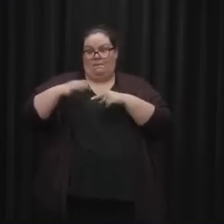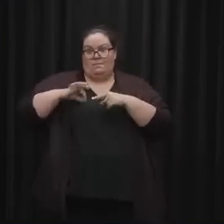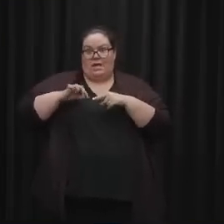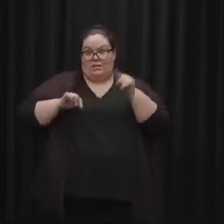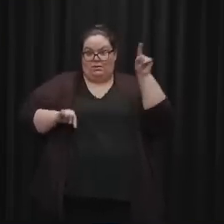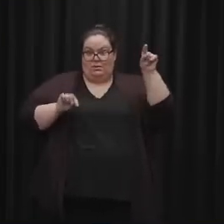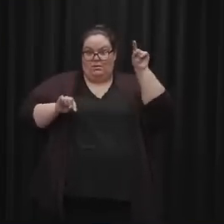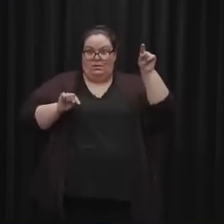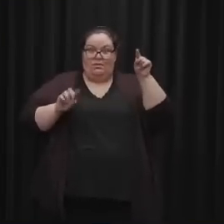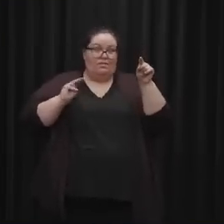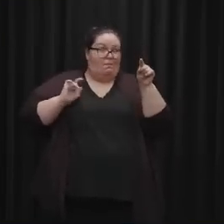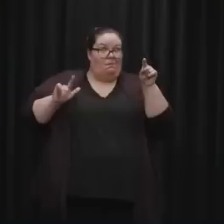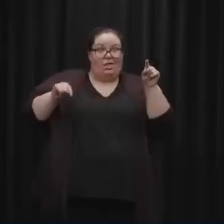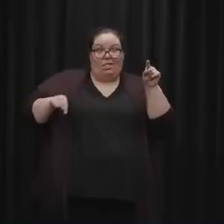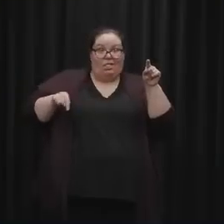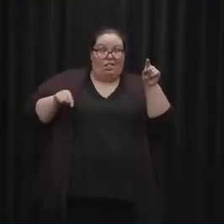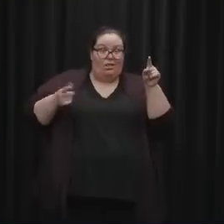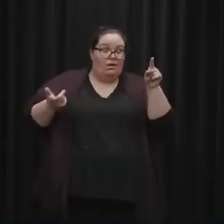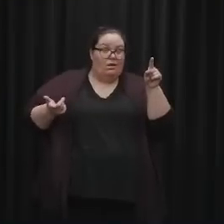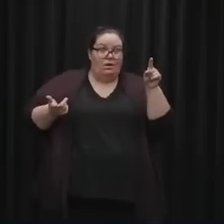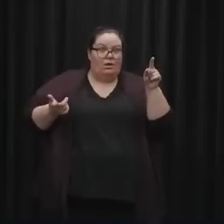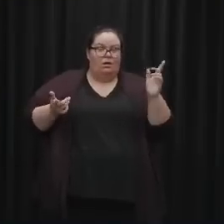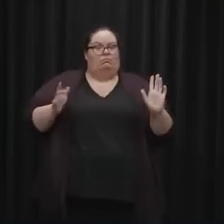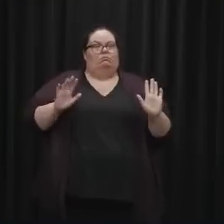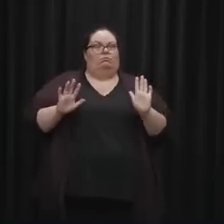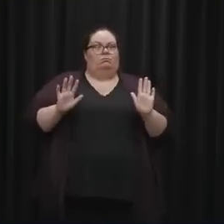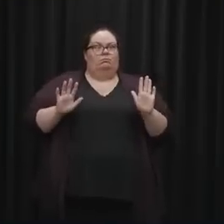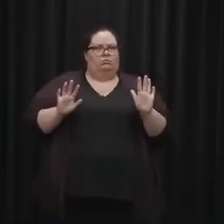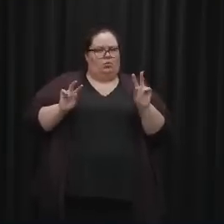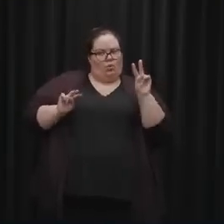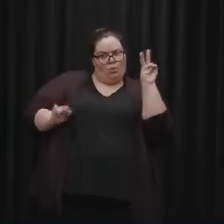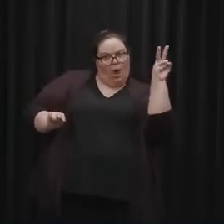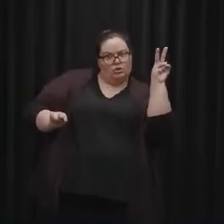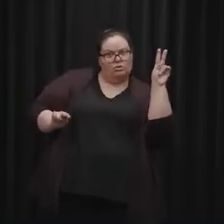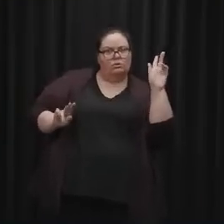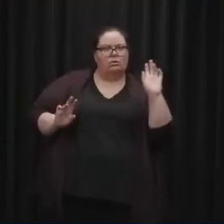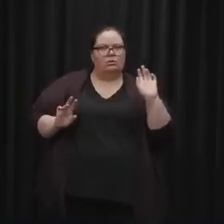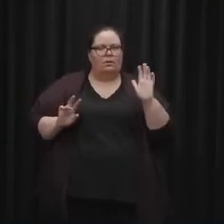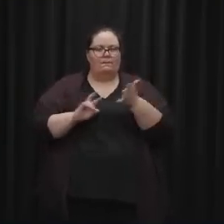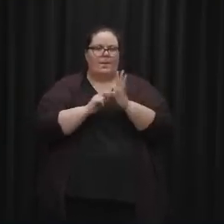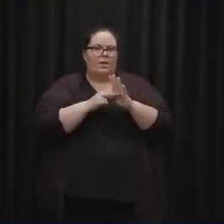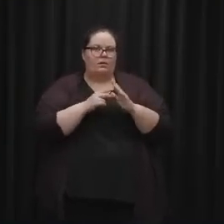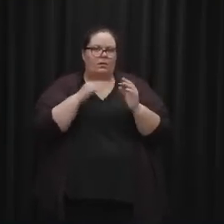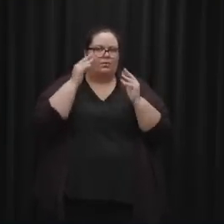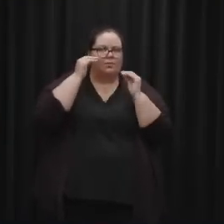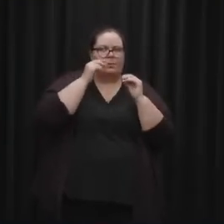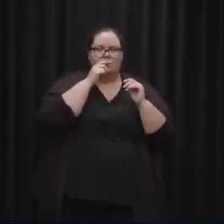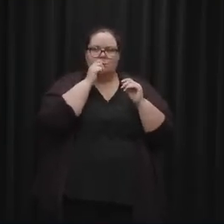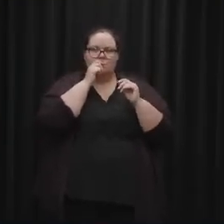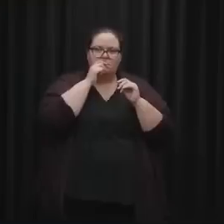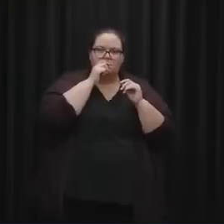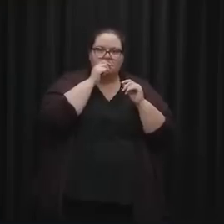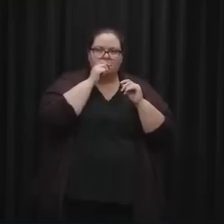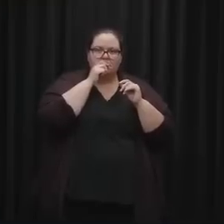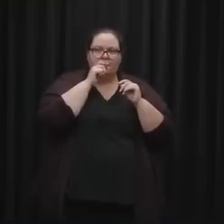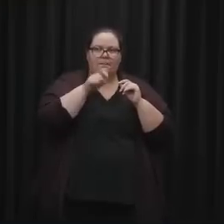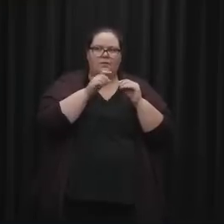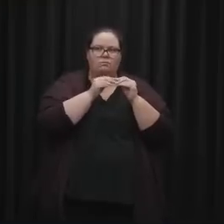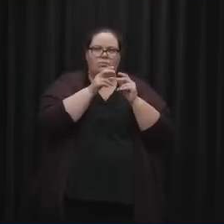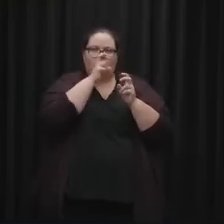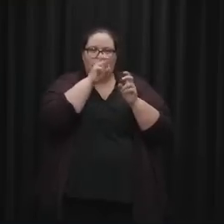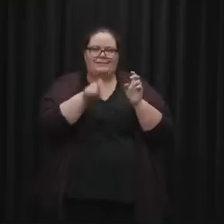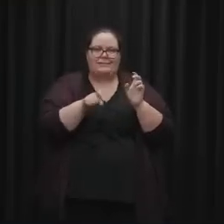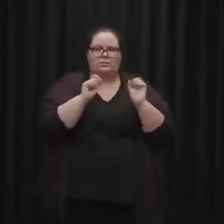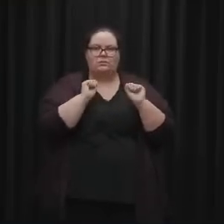We talked about the incident with the Baileyville Mill. So those things are causing us to rethink, okay, do we need to tighten up